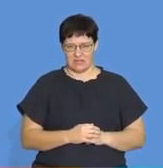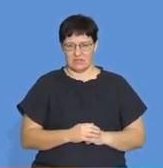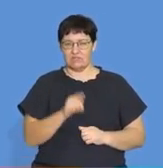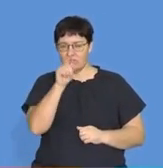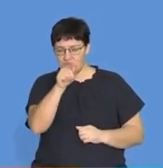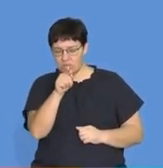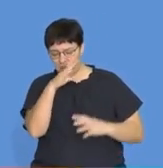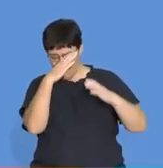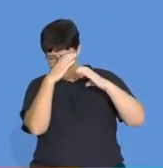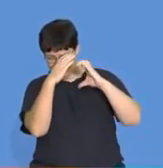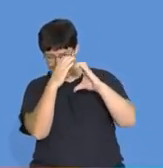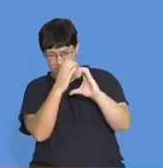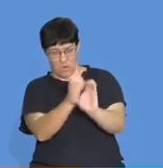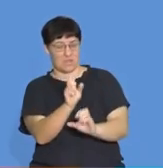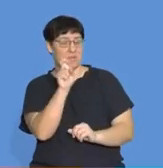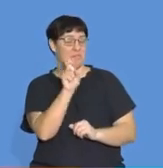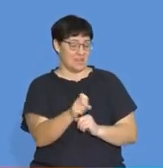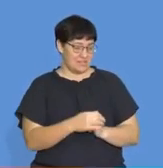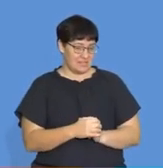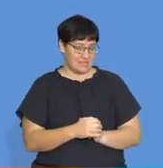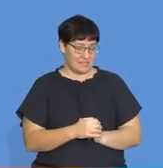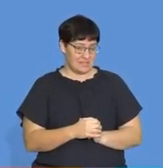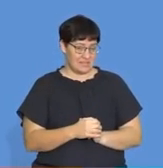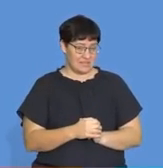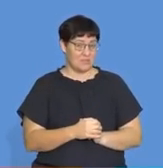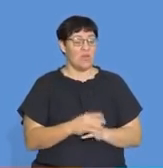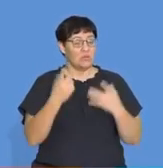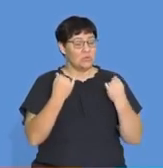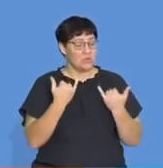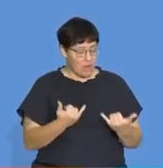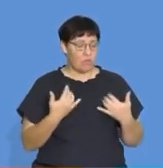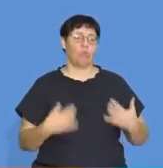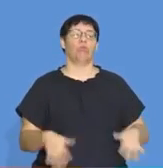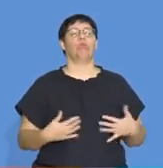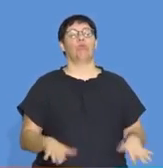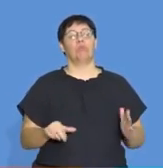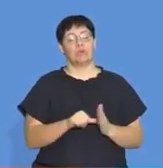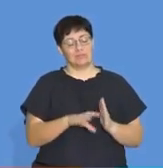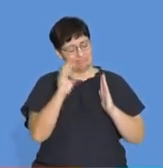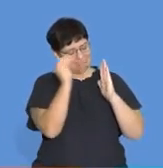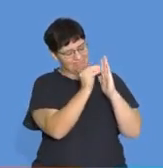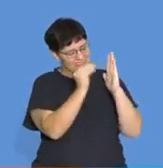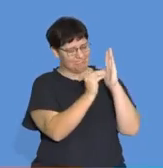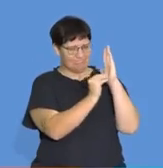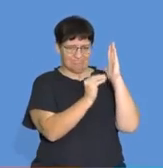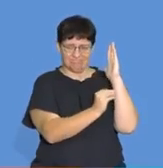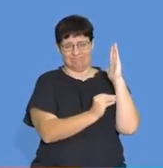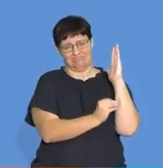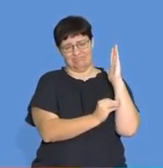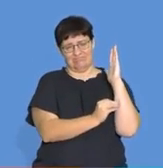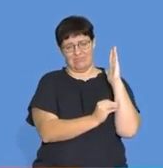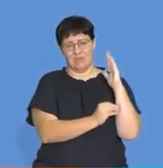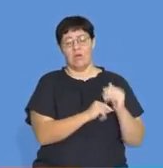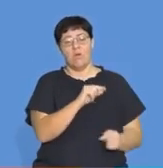pay close attention to almost everything that we're going to do now. Take down notes. Make sure that